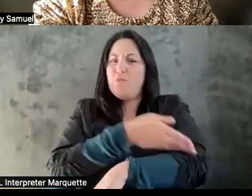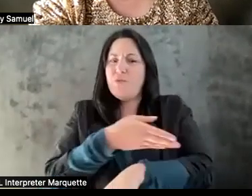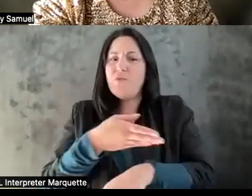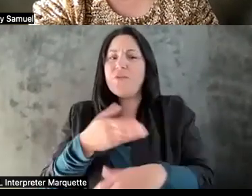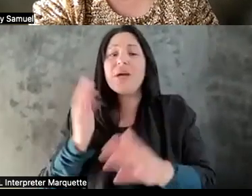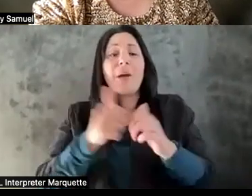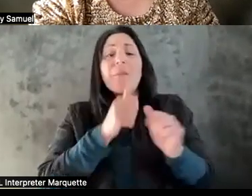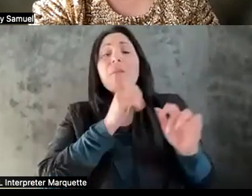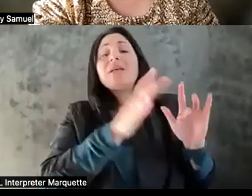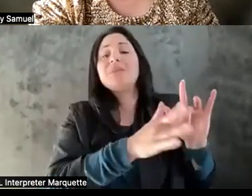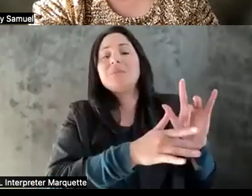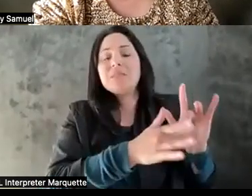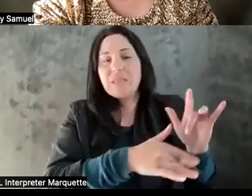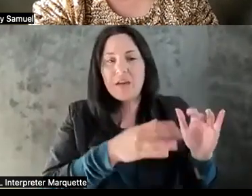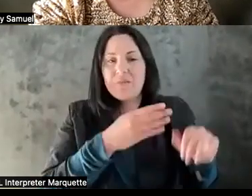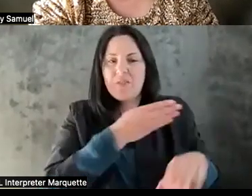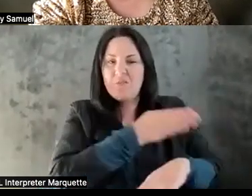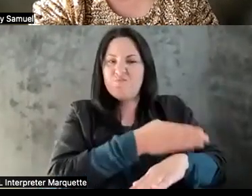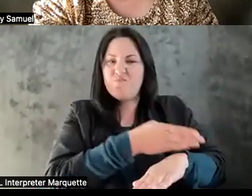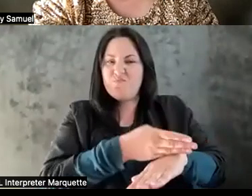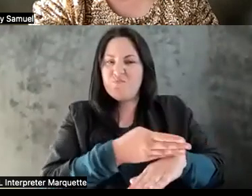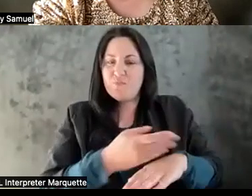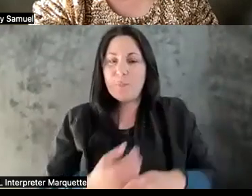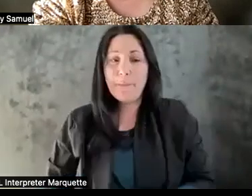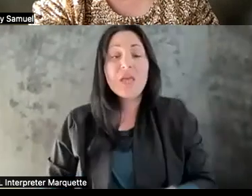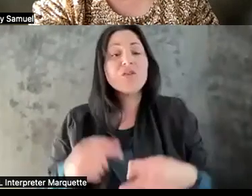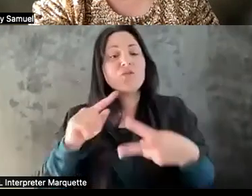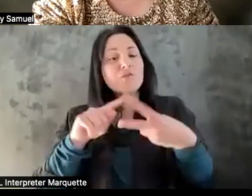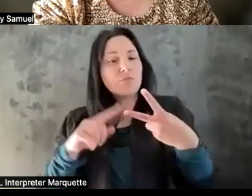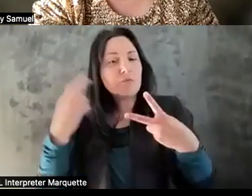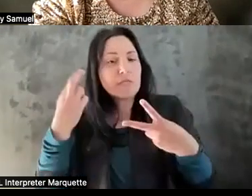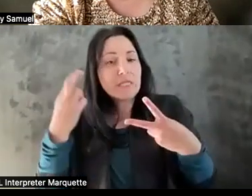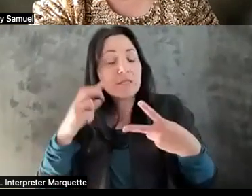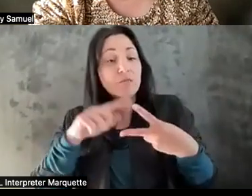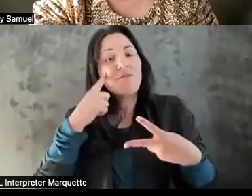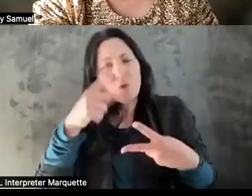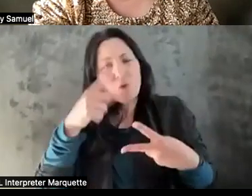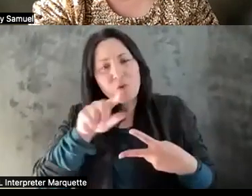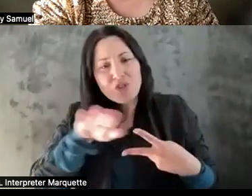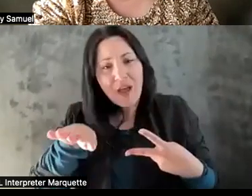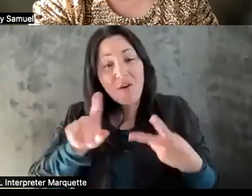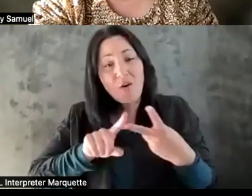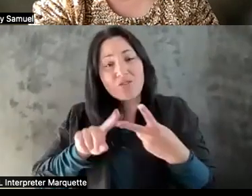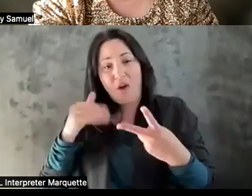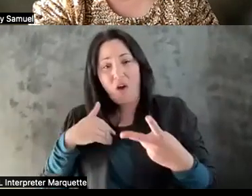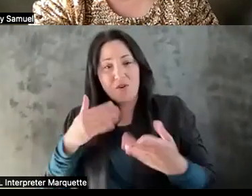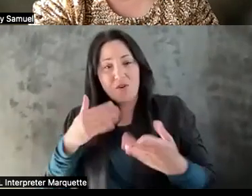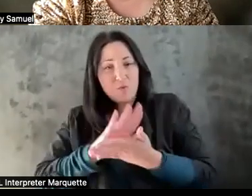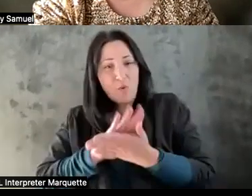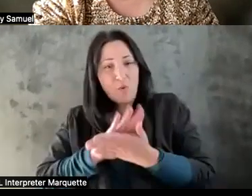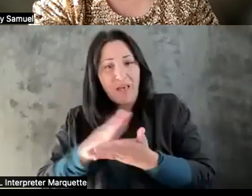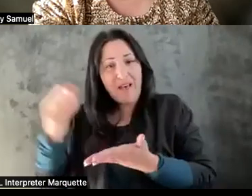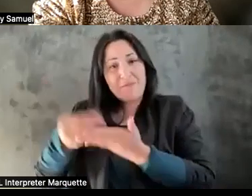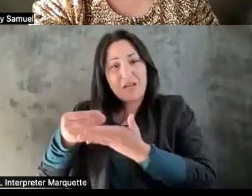versus those who don't. And so it's twofold. First, it's for your child. Secondly, the way our school is funded is based on what we call